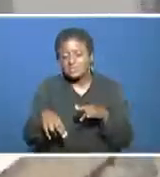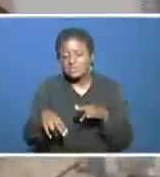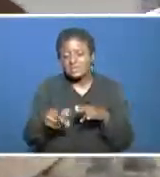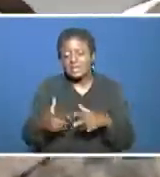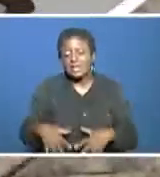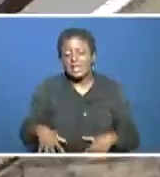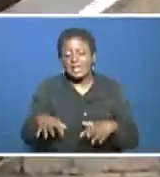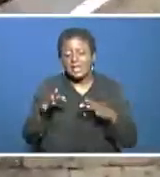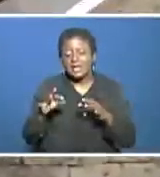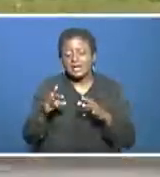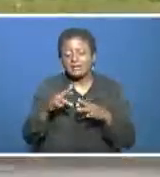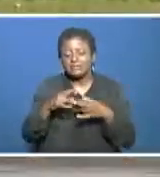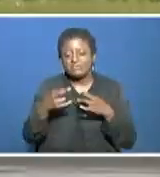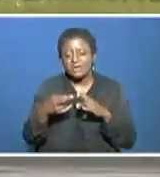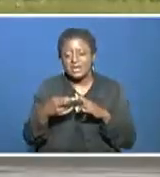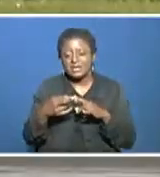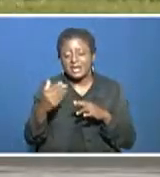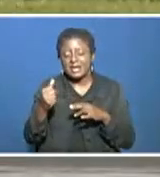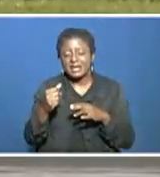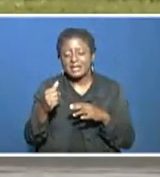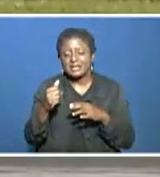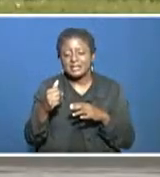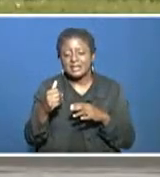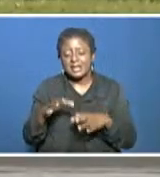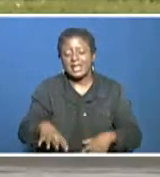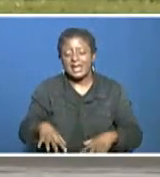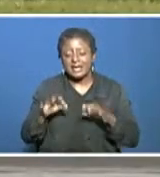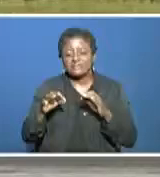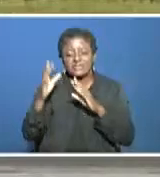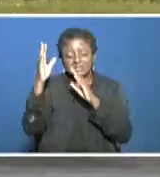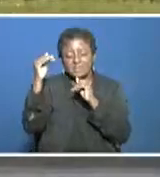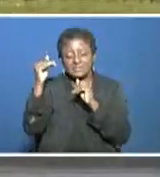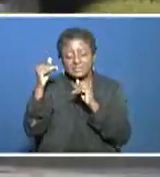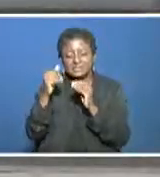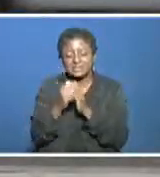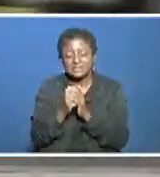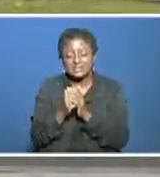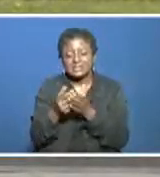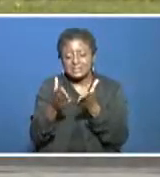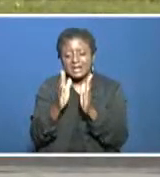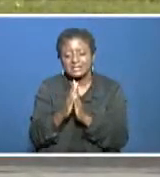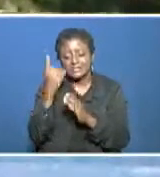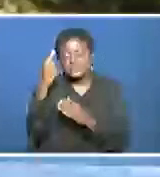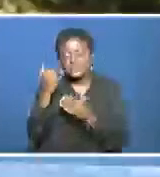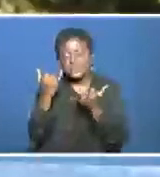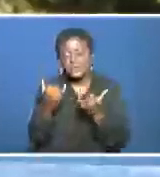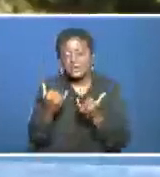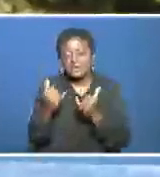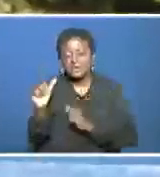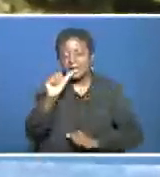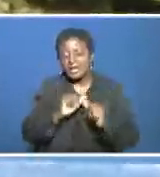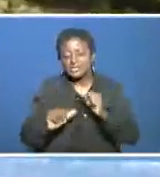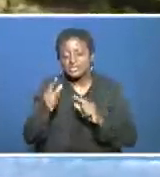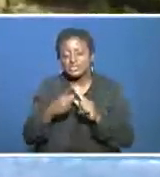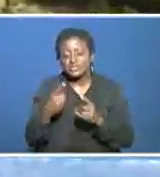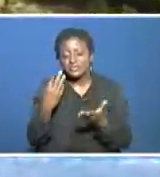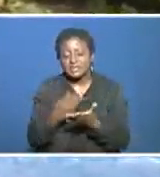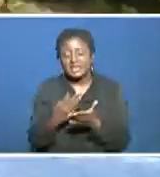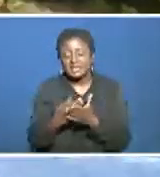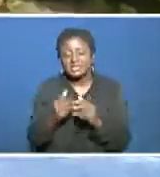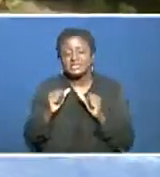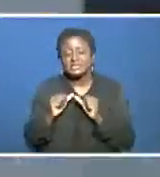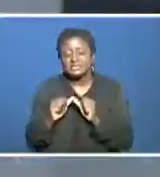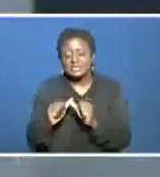this backdrop that State Minister Larota renewed his call for immediate action to financially sustain the